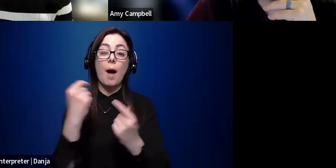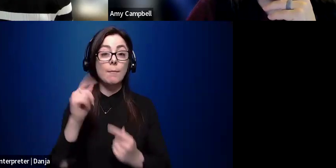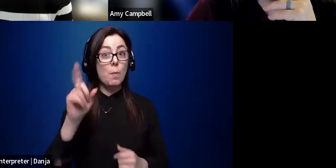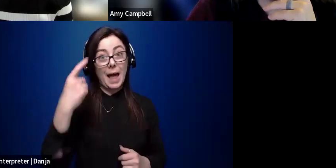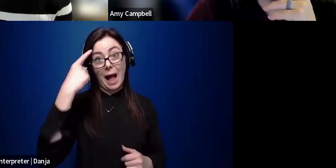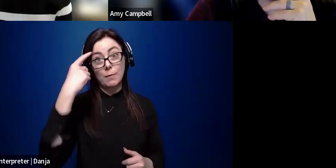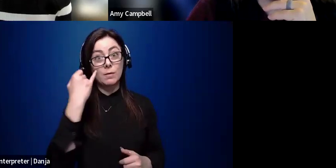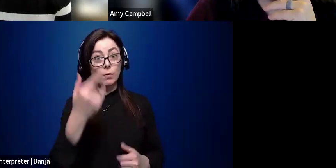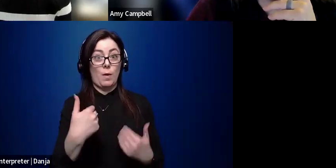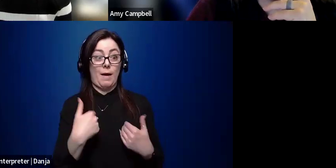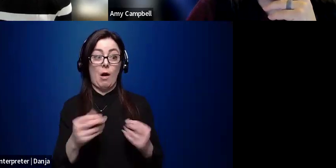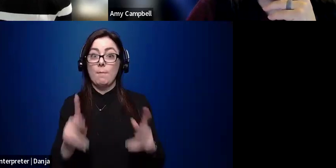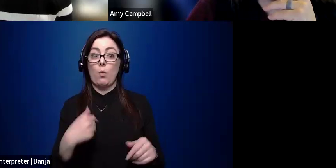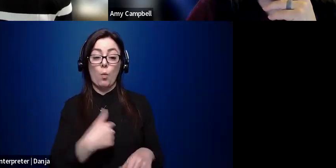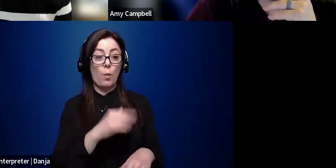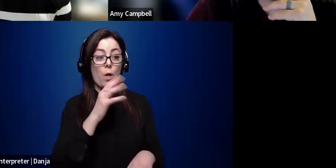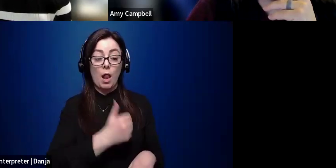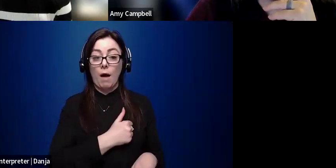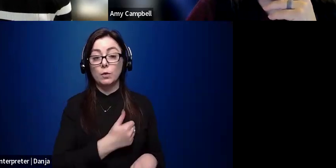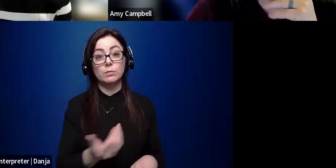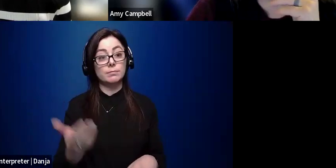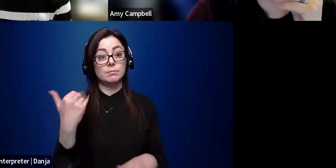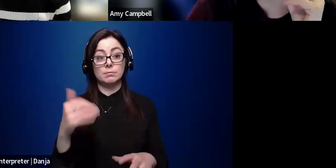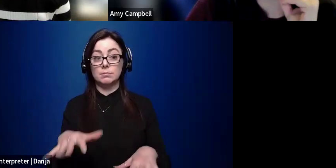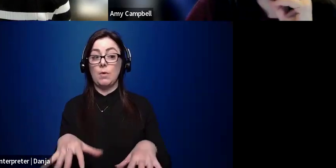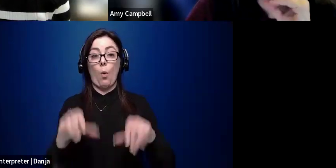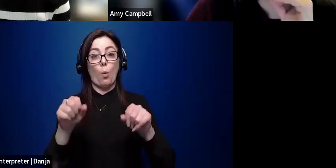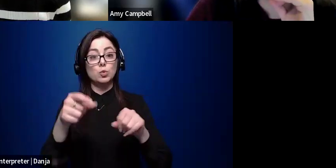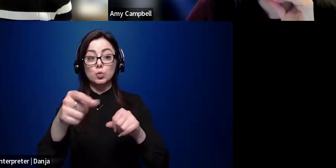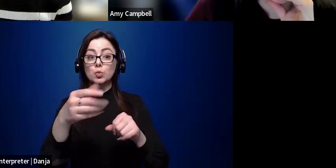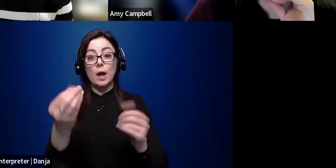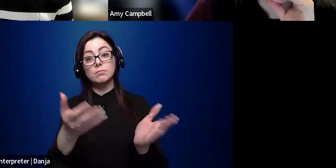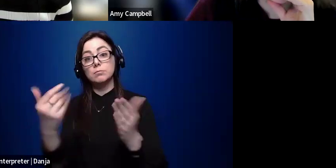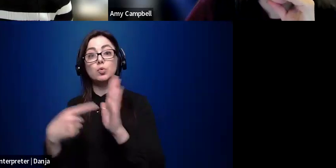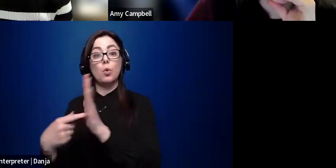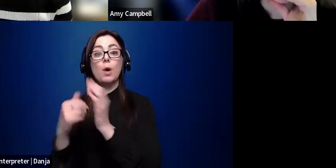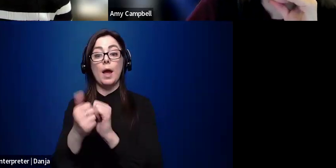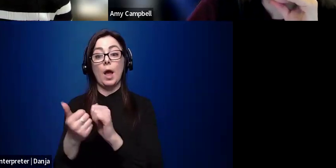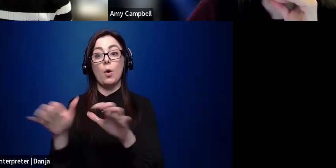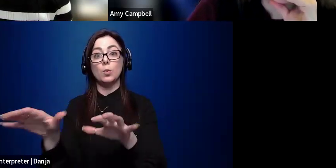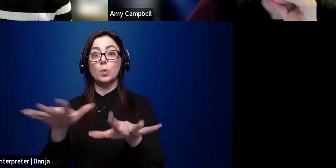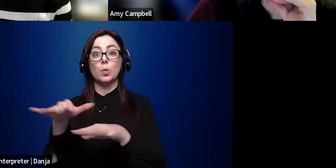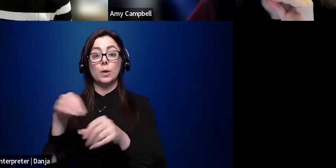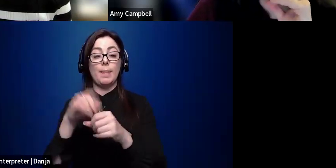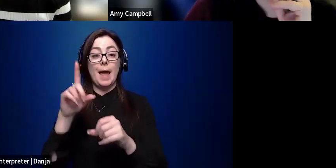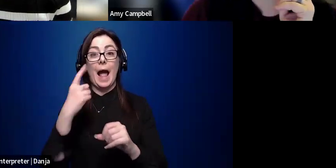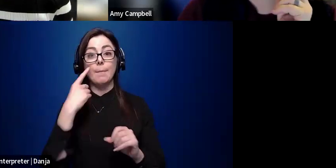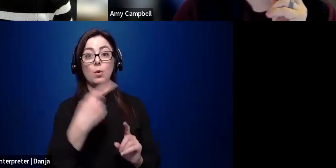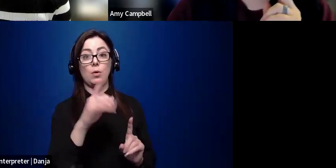the opportunity. We would love to host you and help you get around at the Capitol. Quick question.